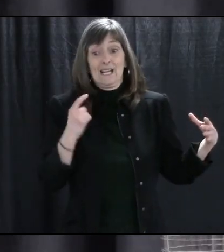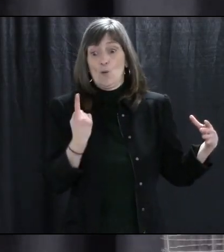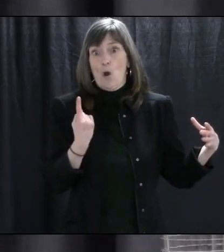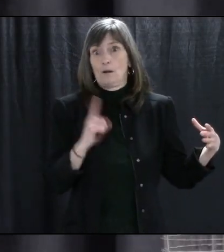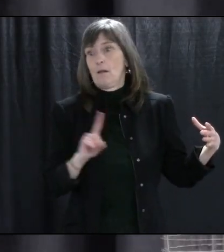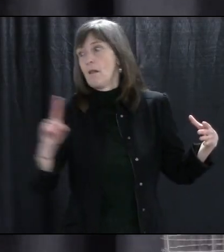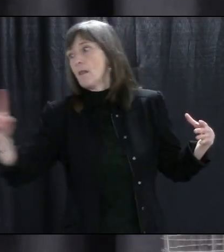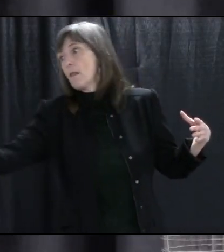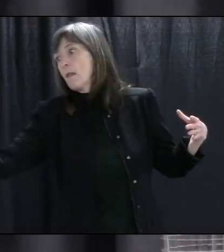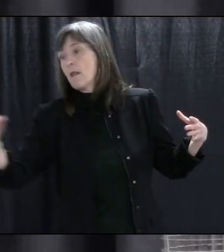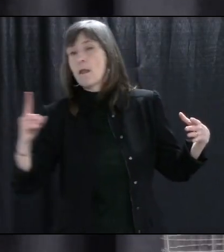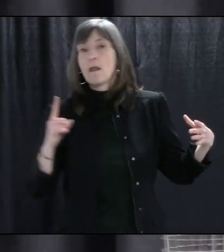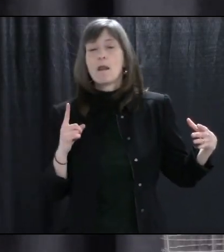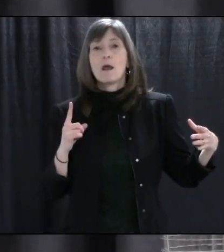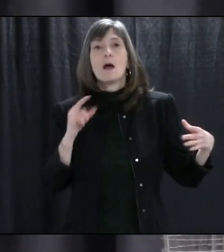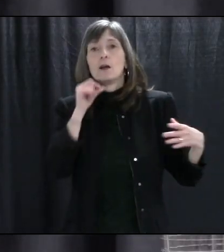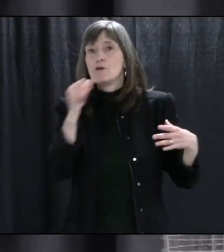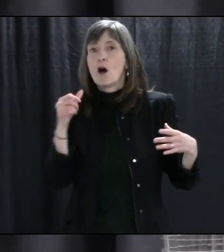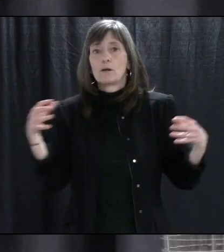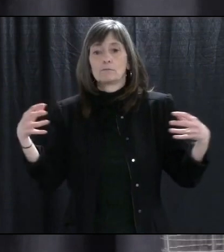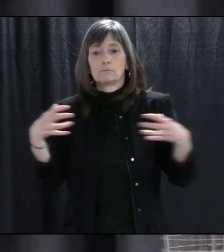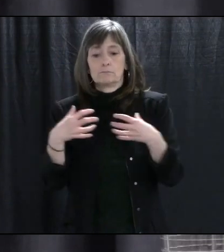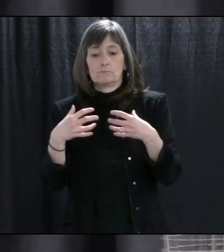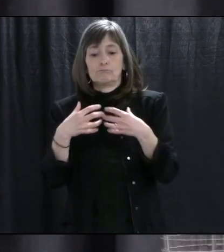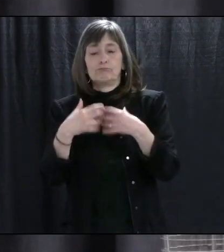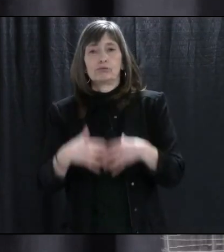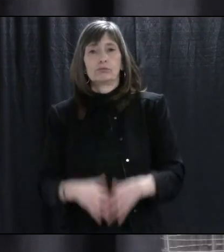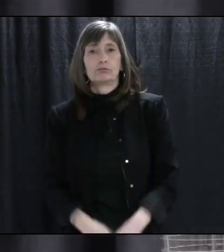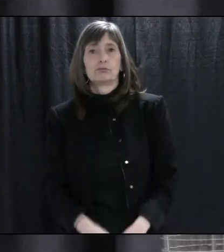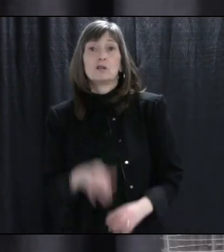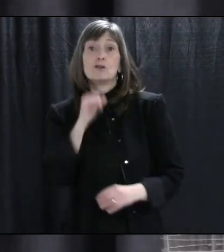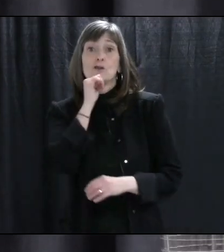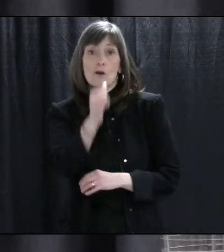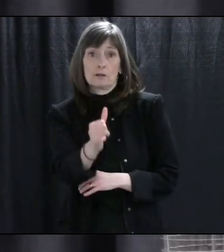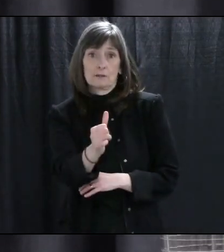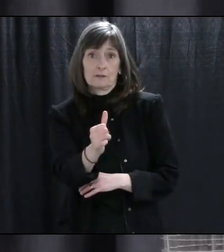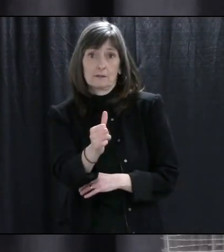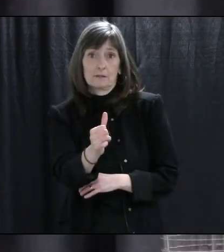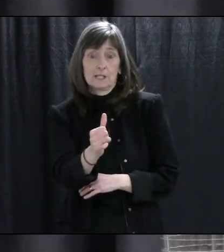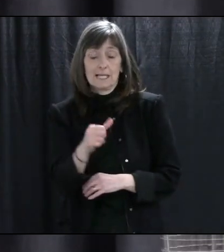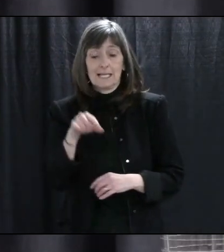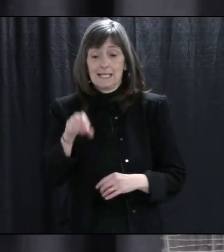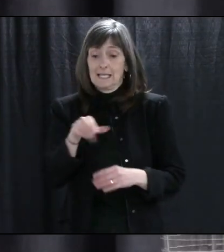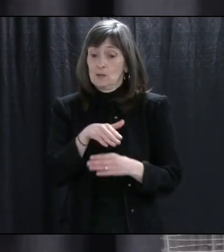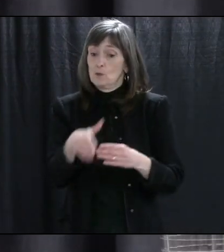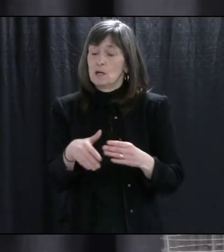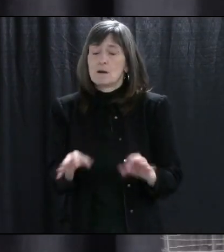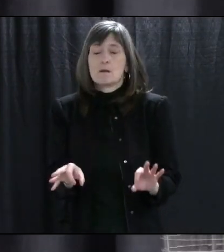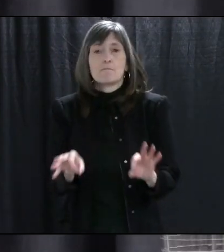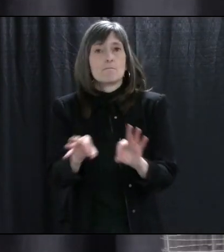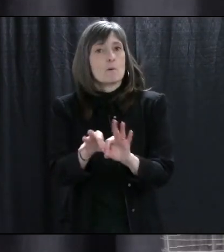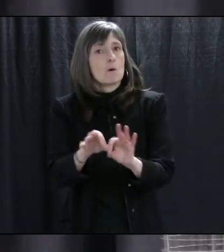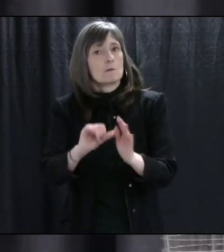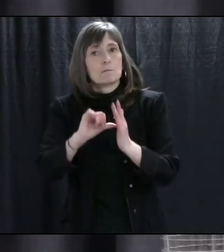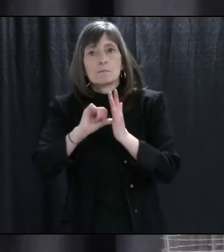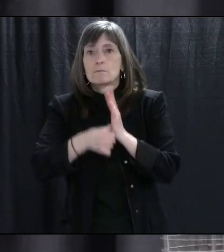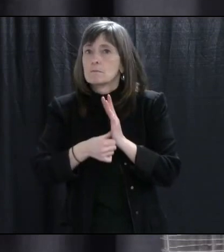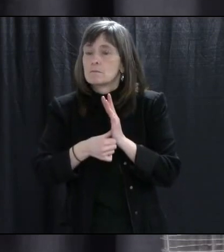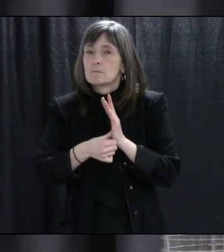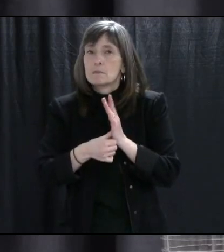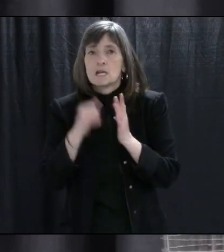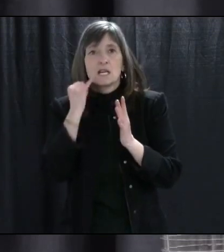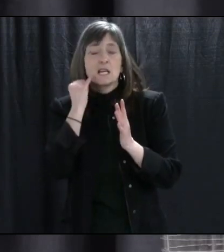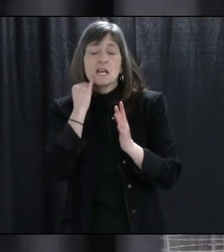and we do not burst anyone else's bubble. This weekend is crucial. If we do not change our behavior,